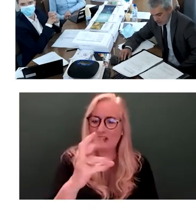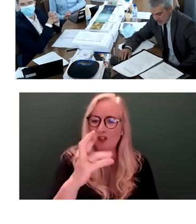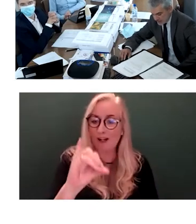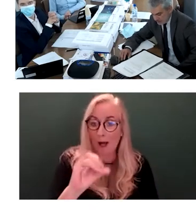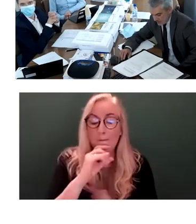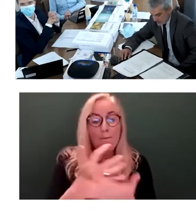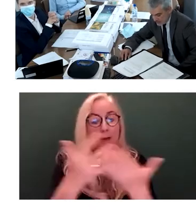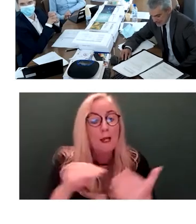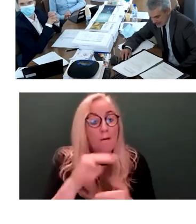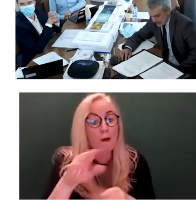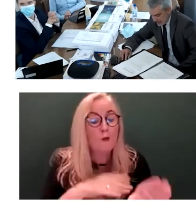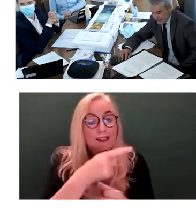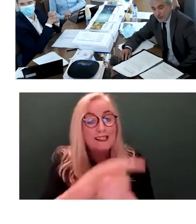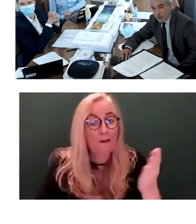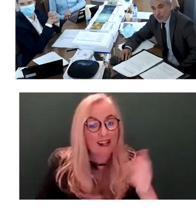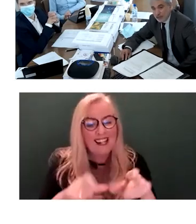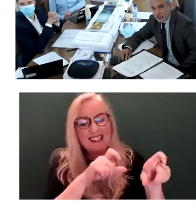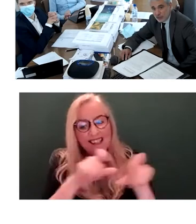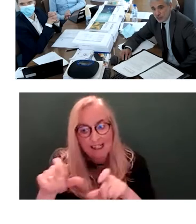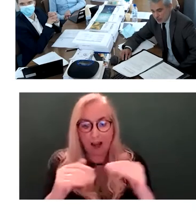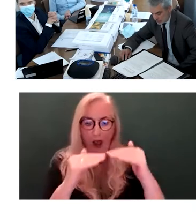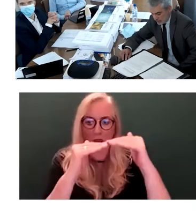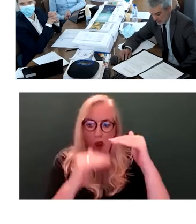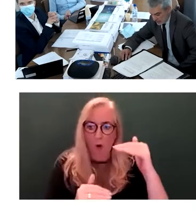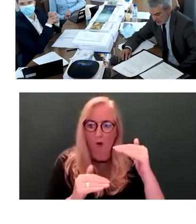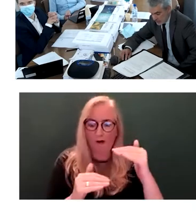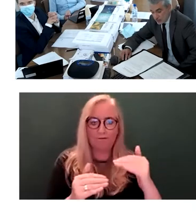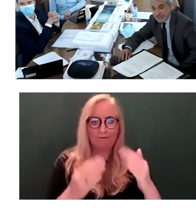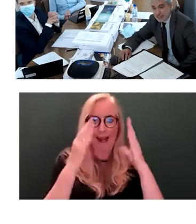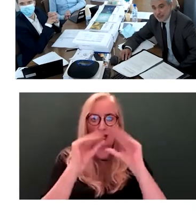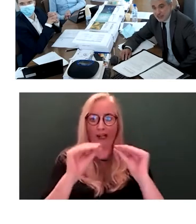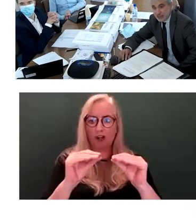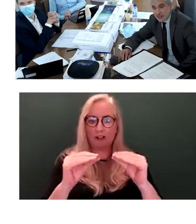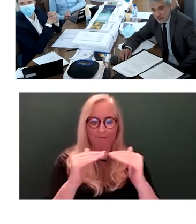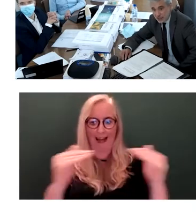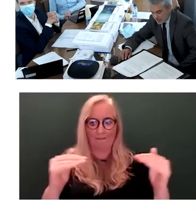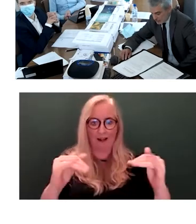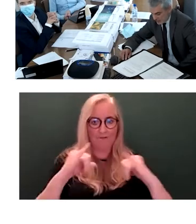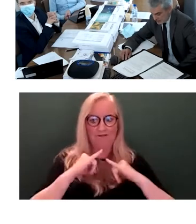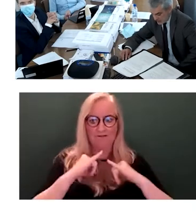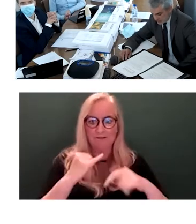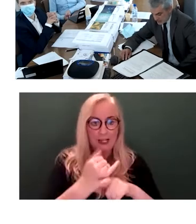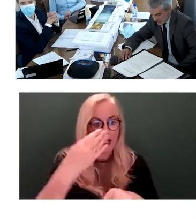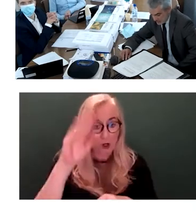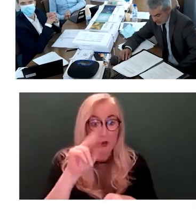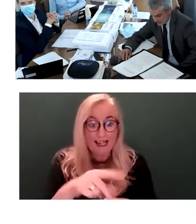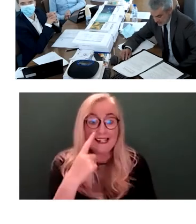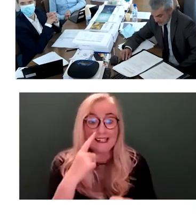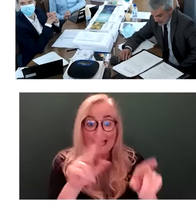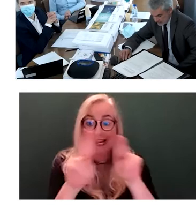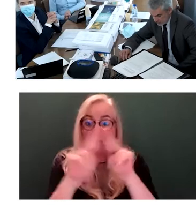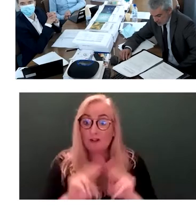many people with disabilities still have low level of education in Ireland, as you can see in this chart from an international